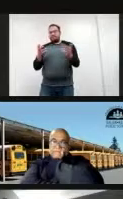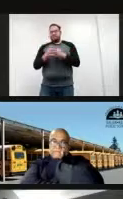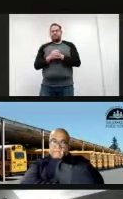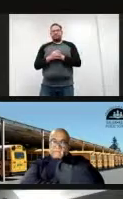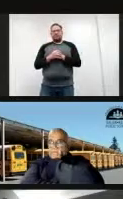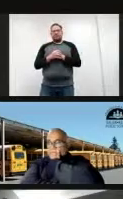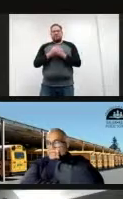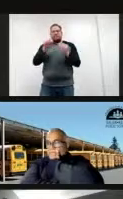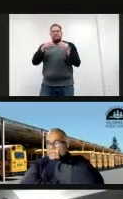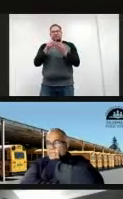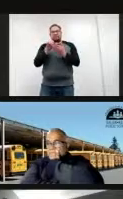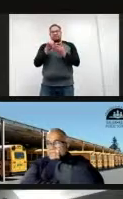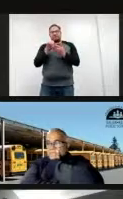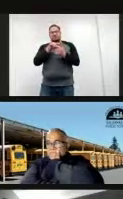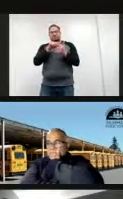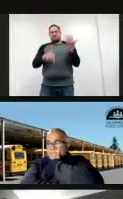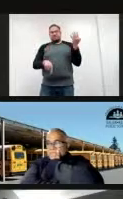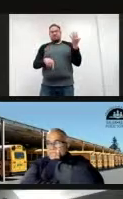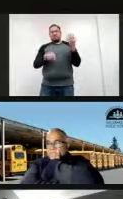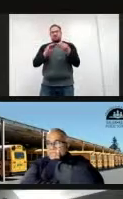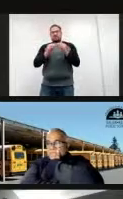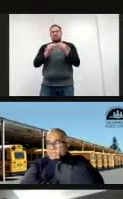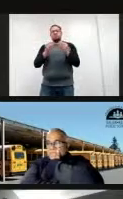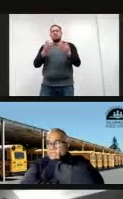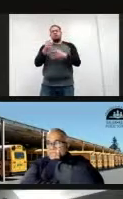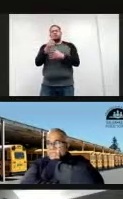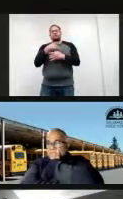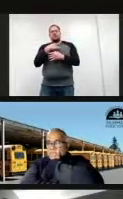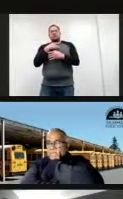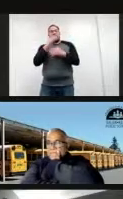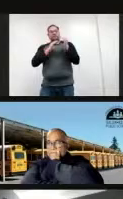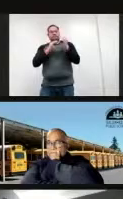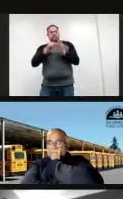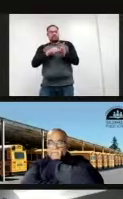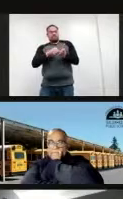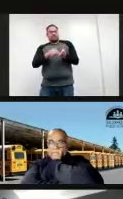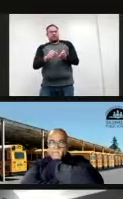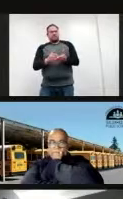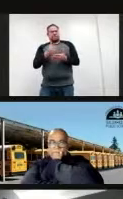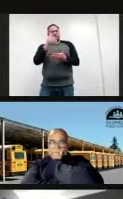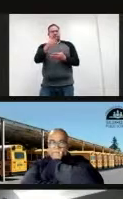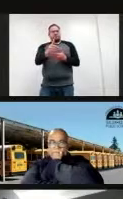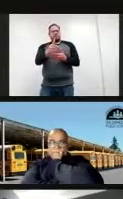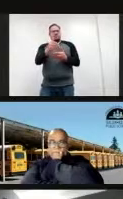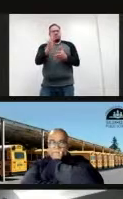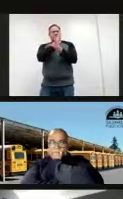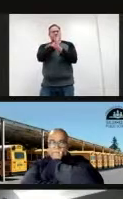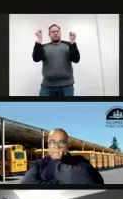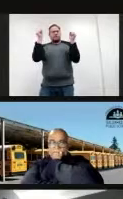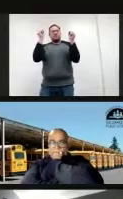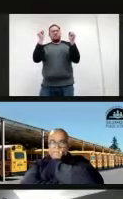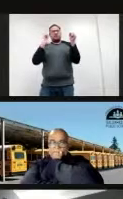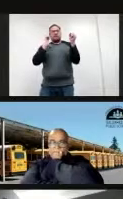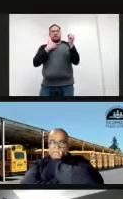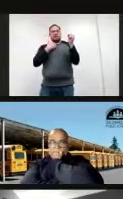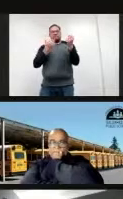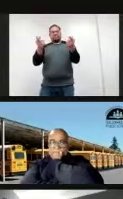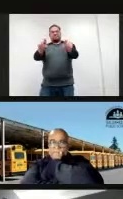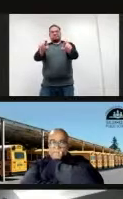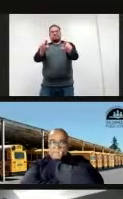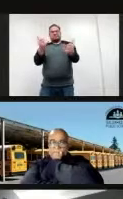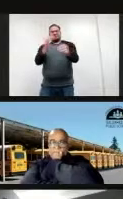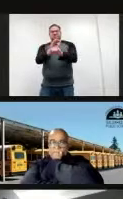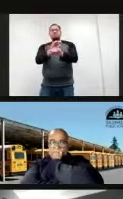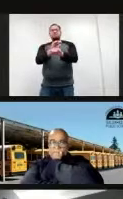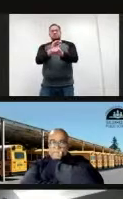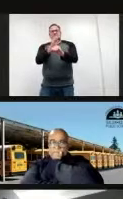about these numbers and about what you feel comfortable paying your next superintendent. Now, our outcome tonight at the end of the night